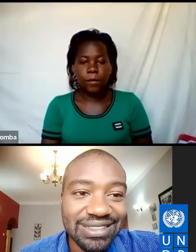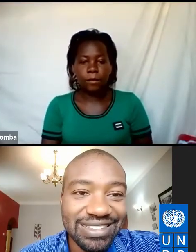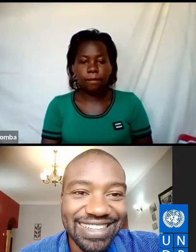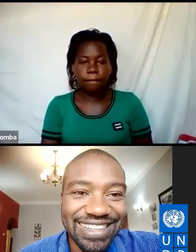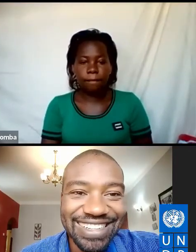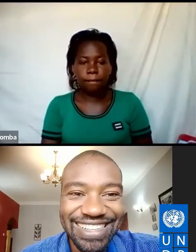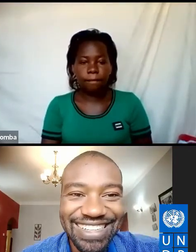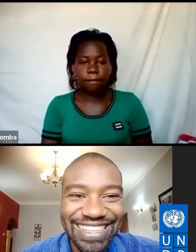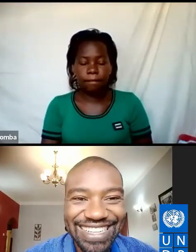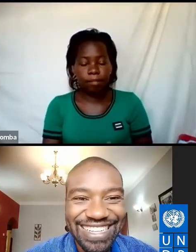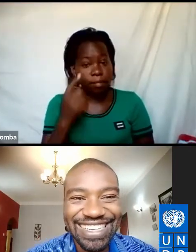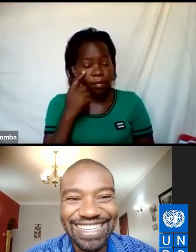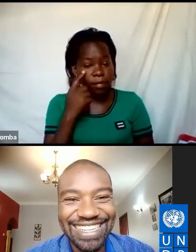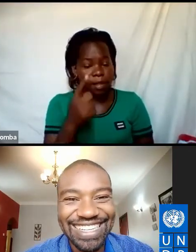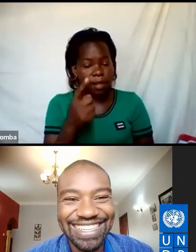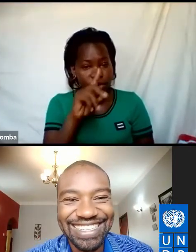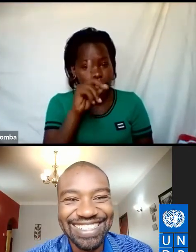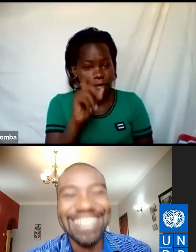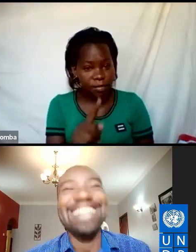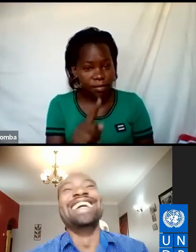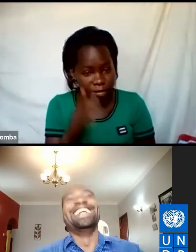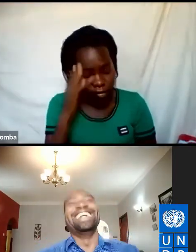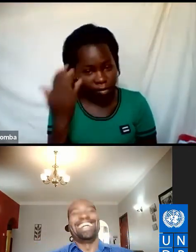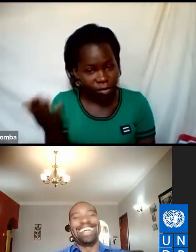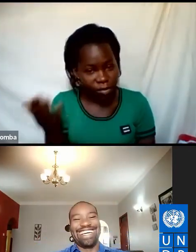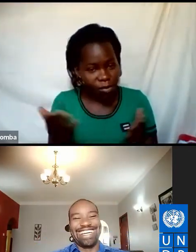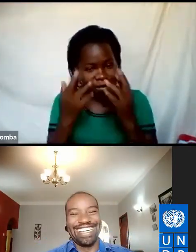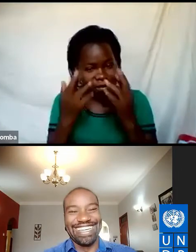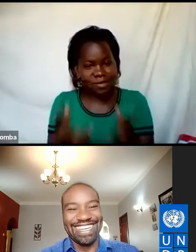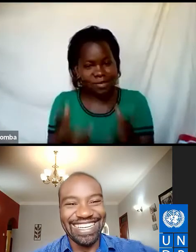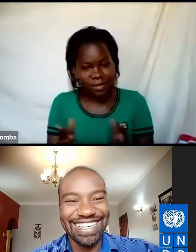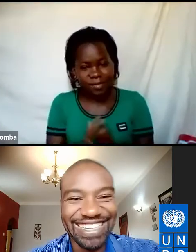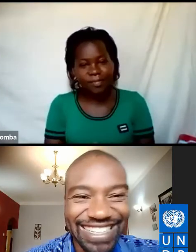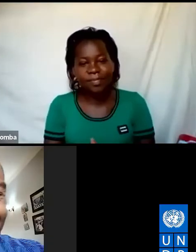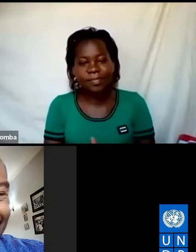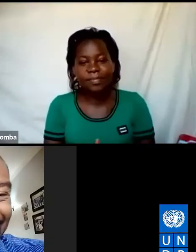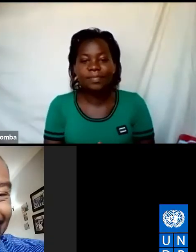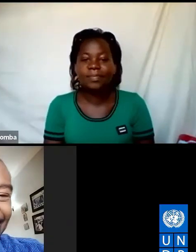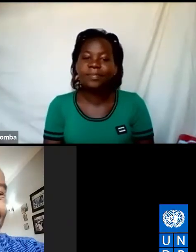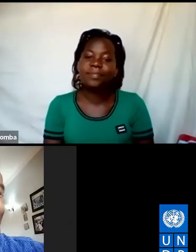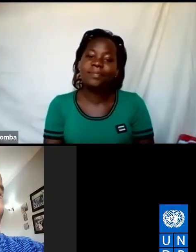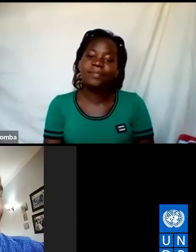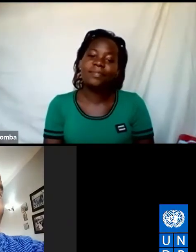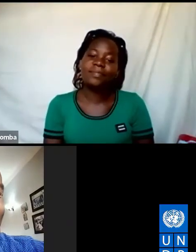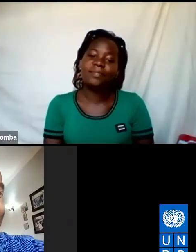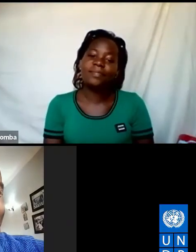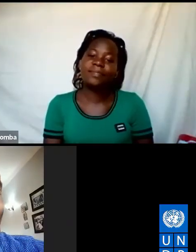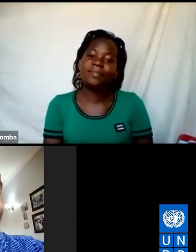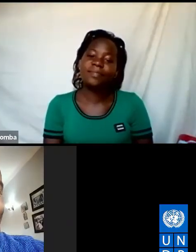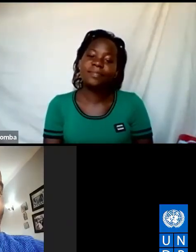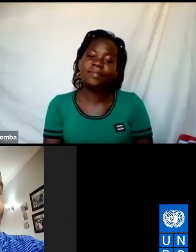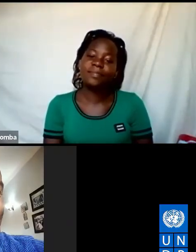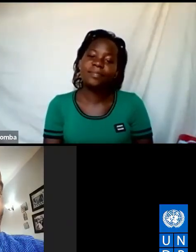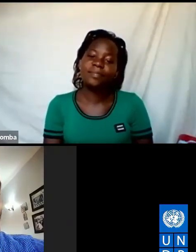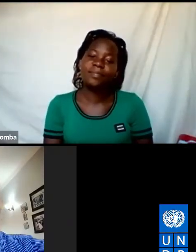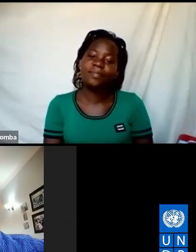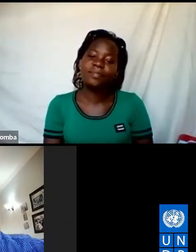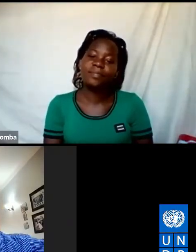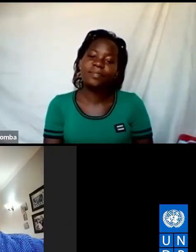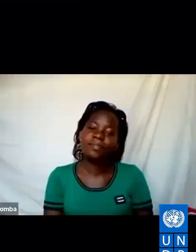saw the question, and I didn't know where to start. So I left that to you. But no, certainly, and